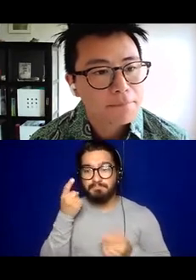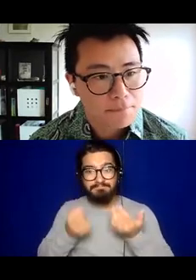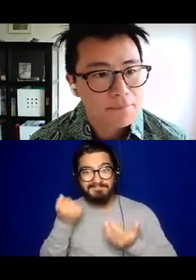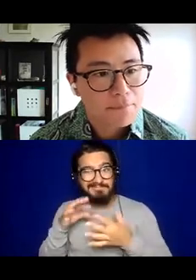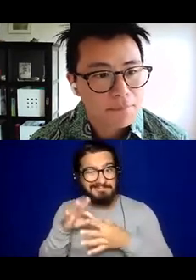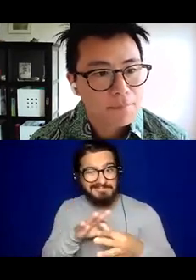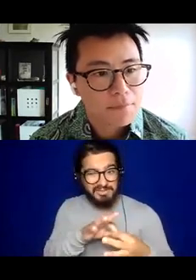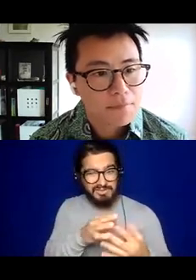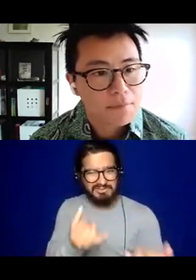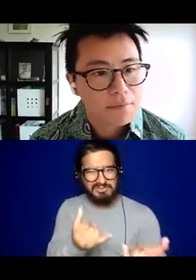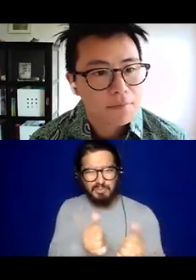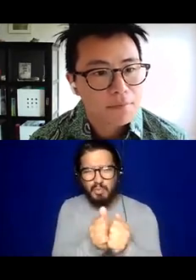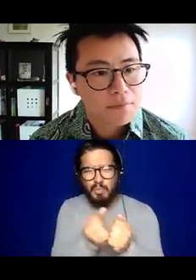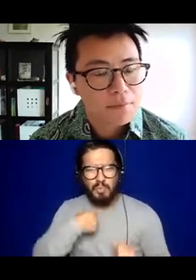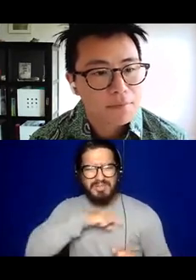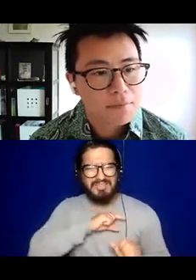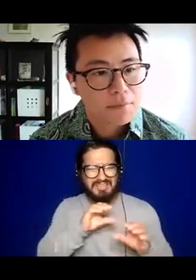them.